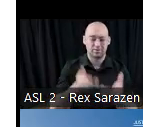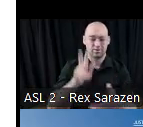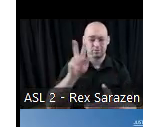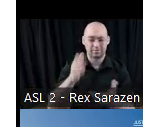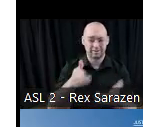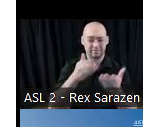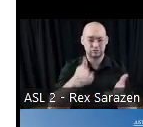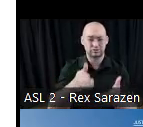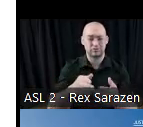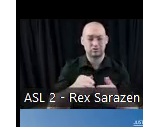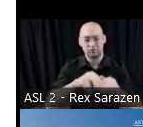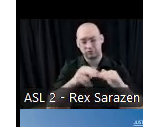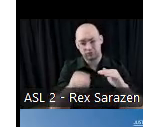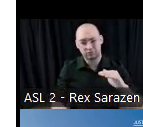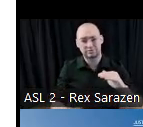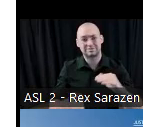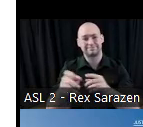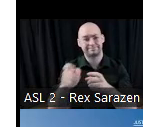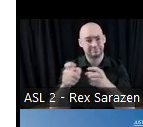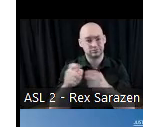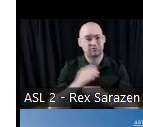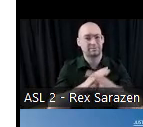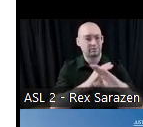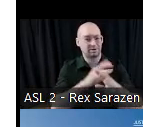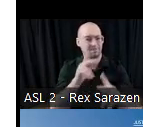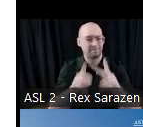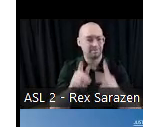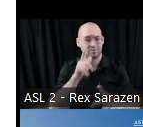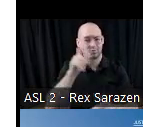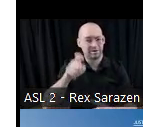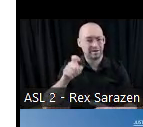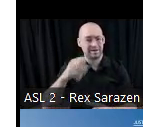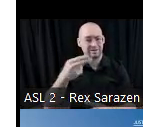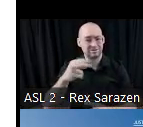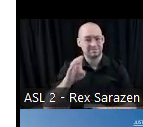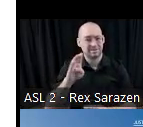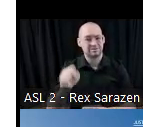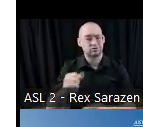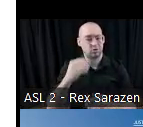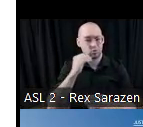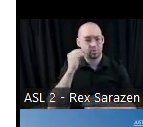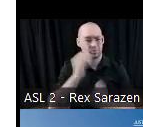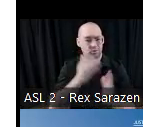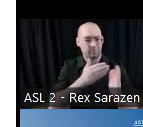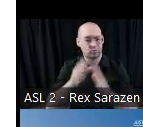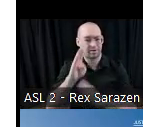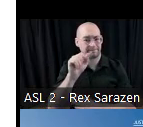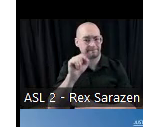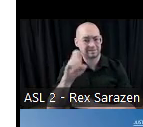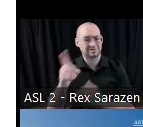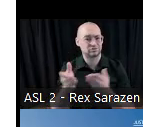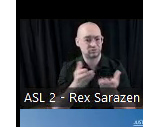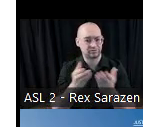administrative barriers so that people who need HCBS, home and community-based services in the state, will be able to receive